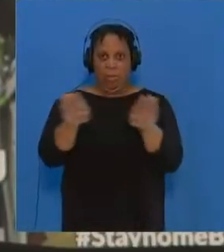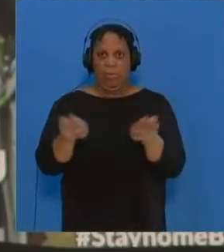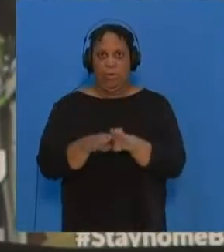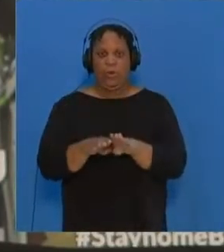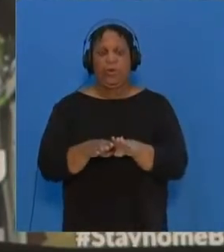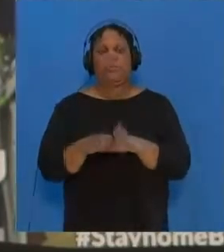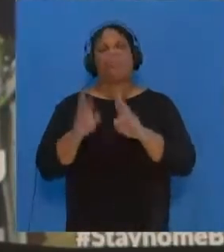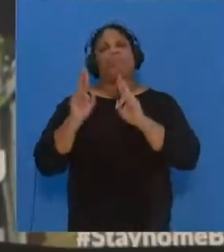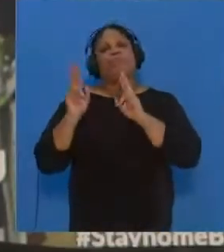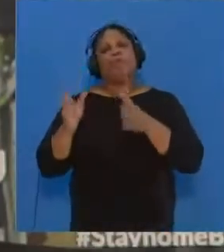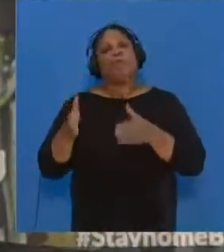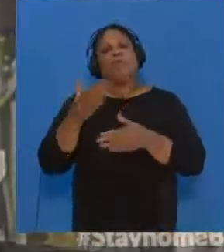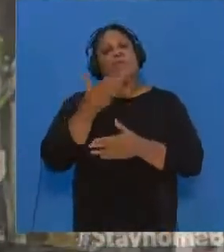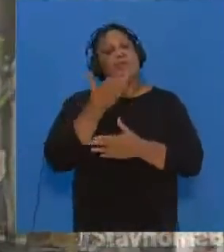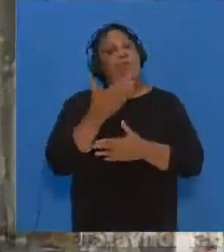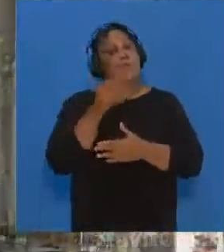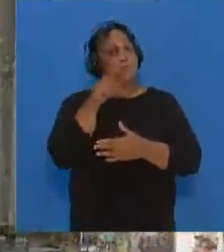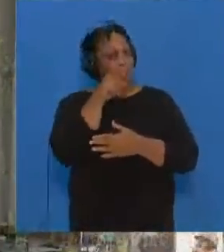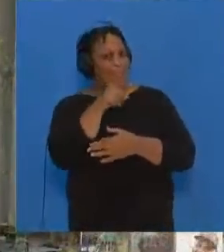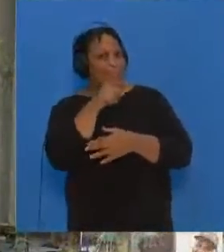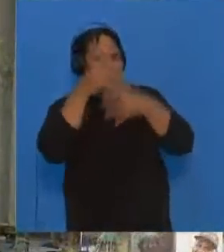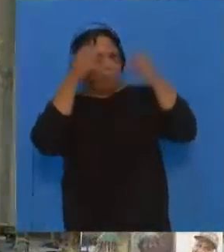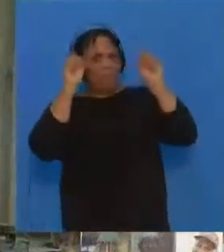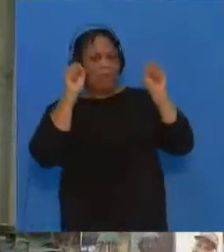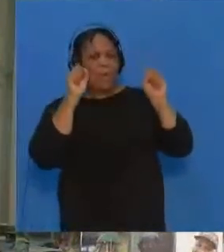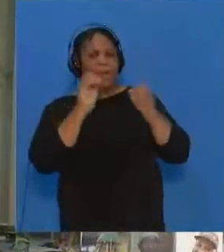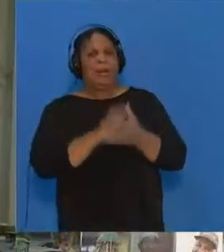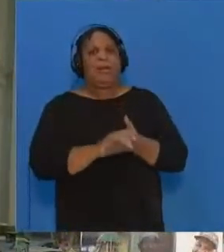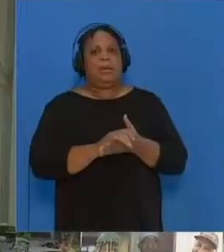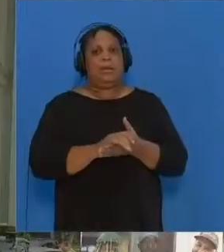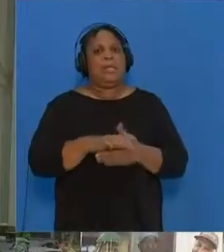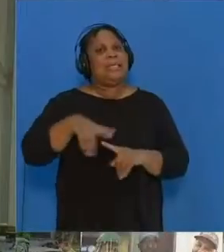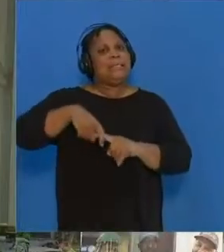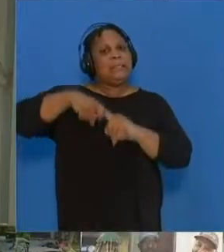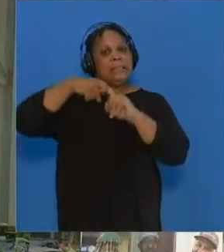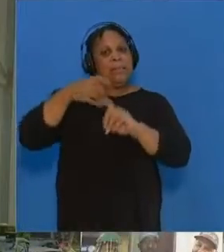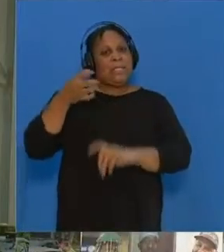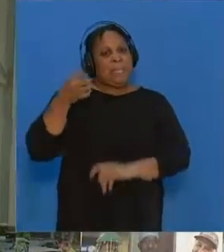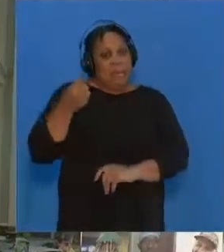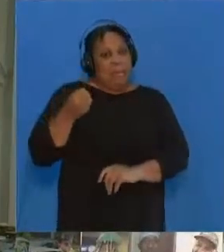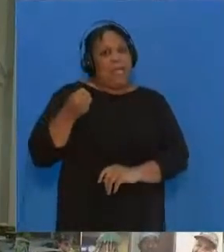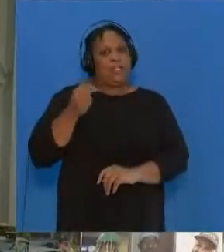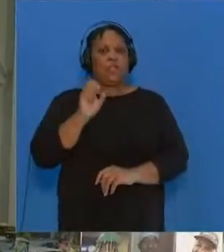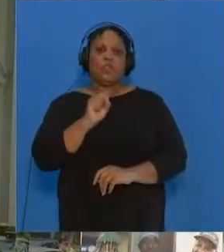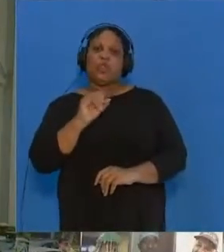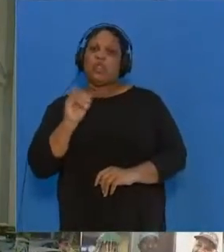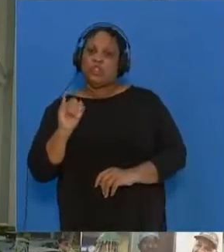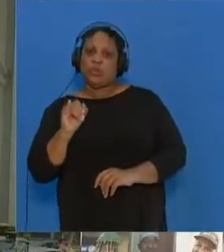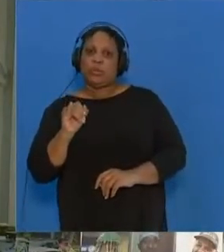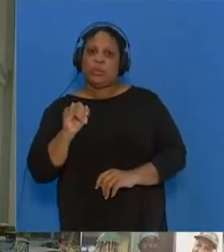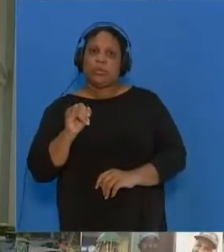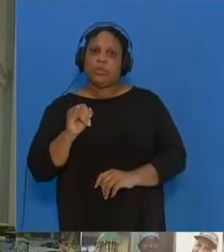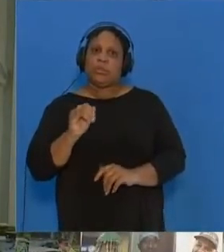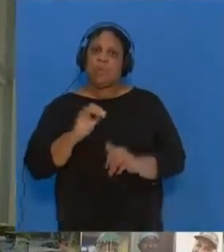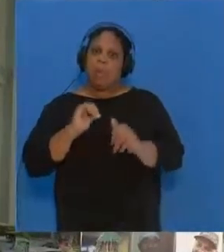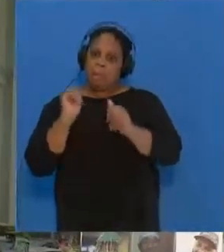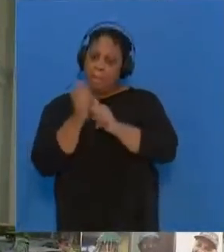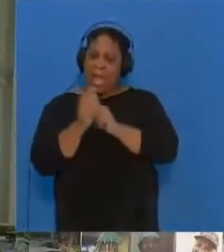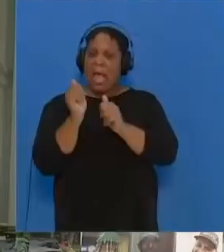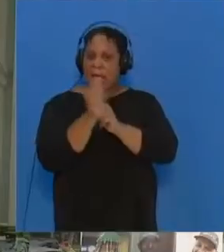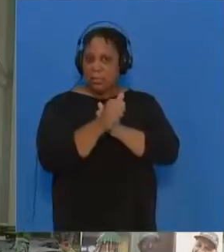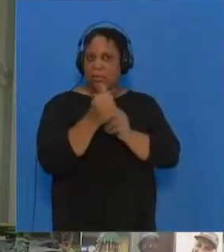you. My question for Premier, this one's for you. The suspension of pension and social insurance has been passed in both